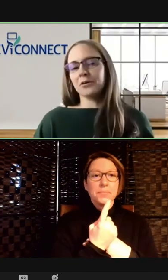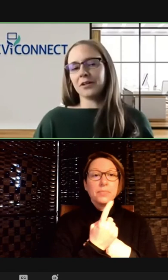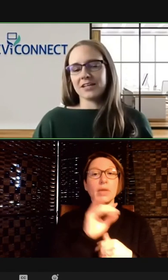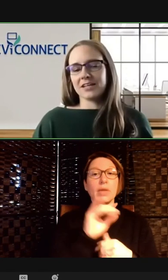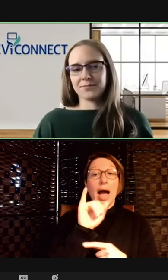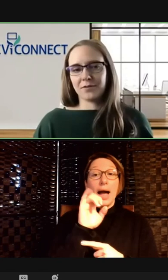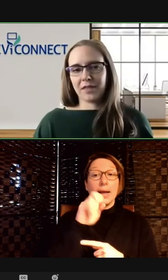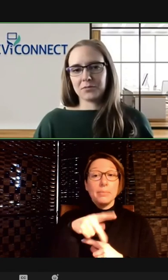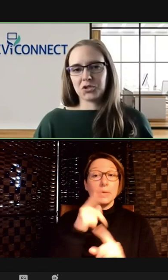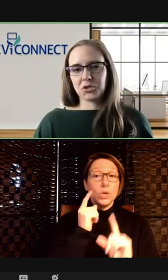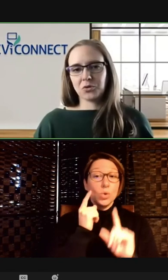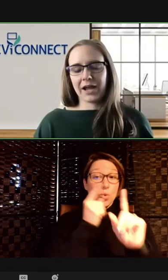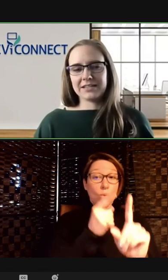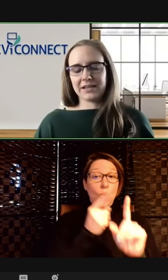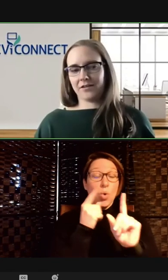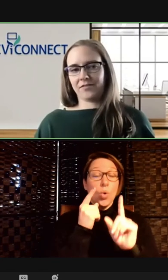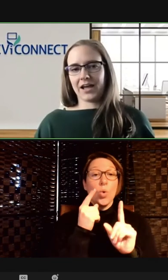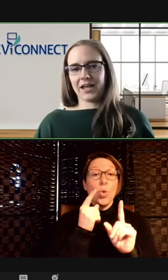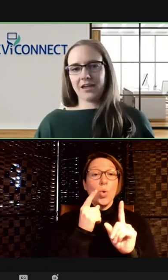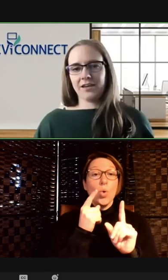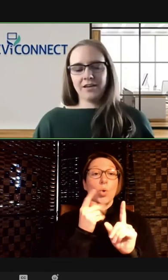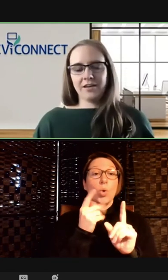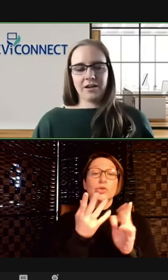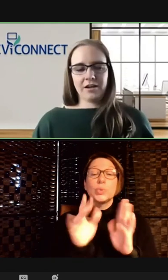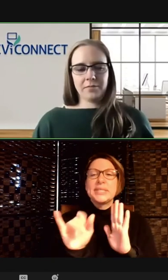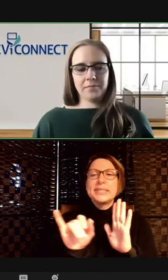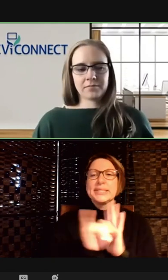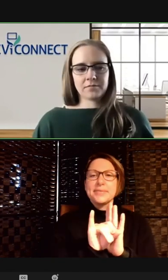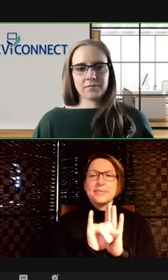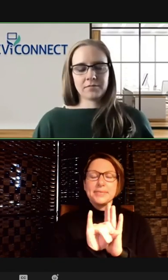IEP goal is for them to identify